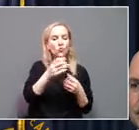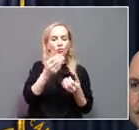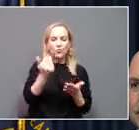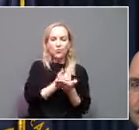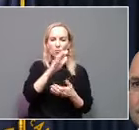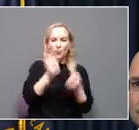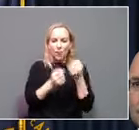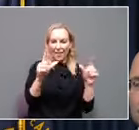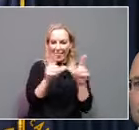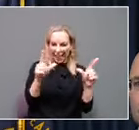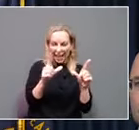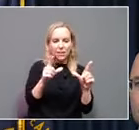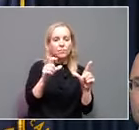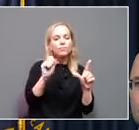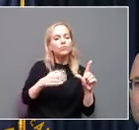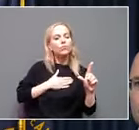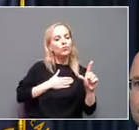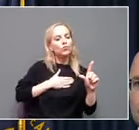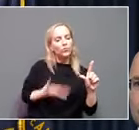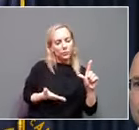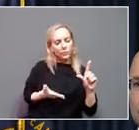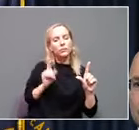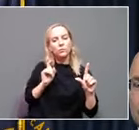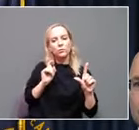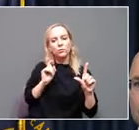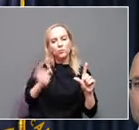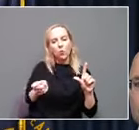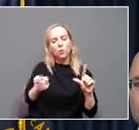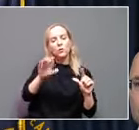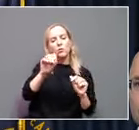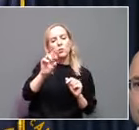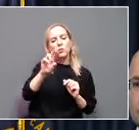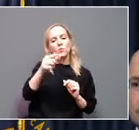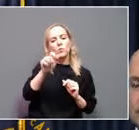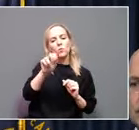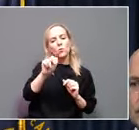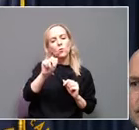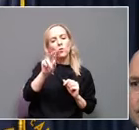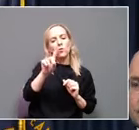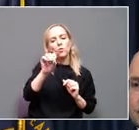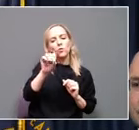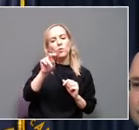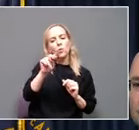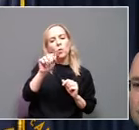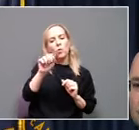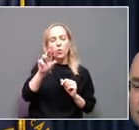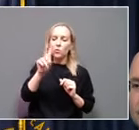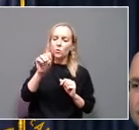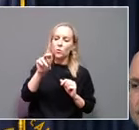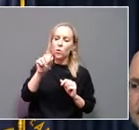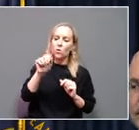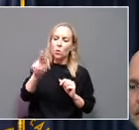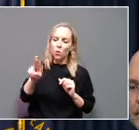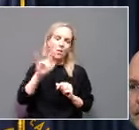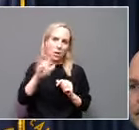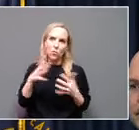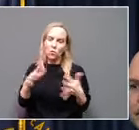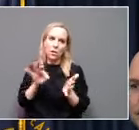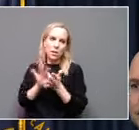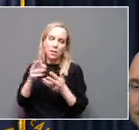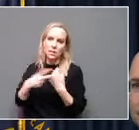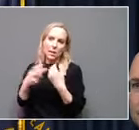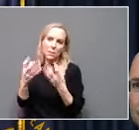to express their willingness to be an organ donor, something that saves countless numbers of lives. And it provides that those options